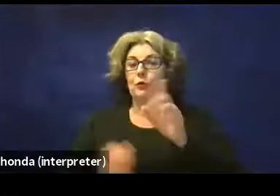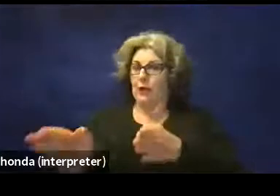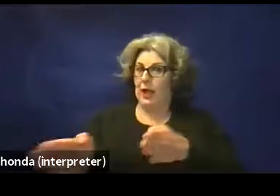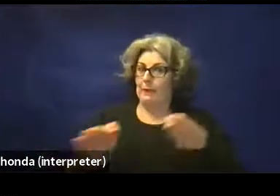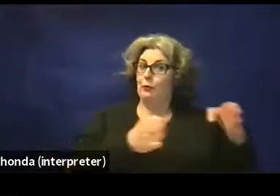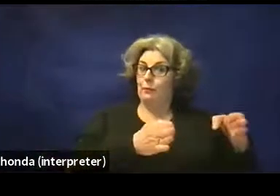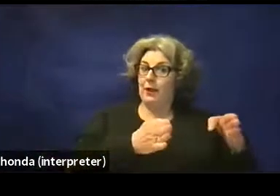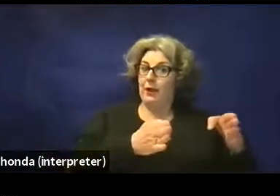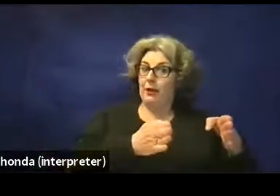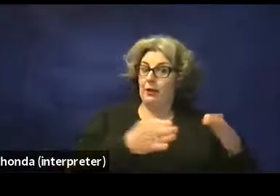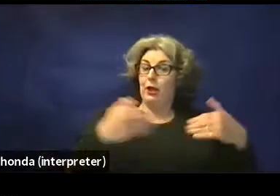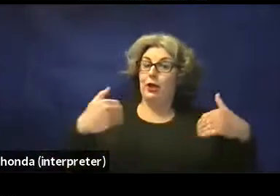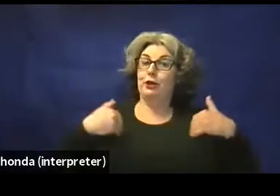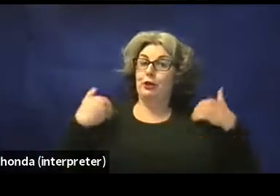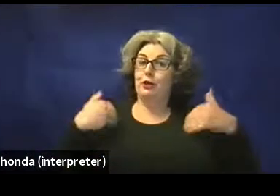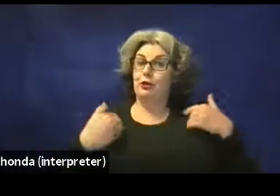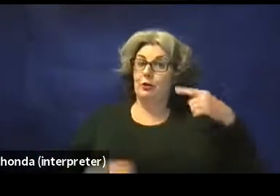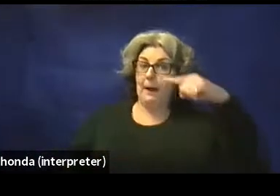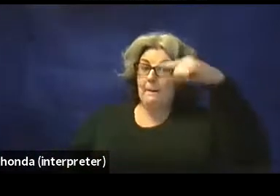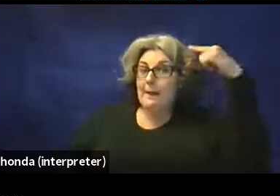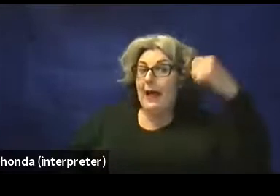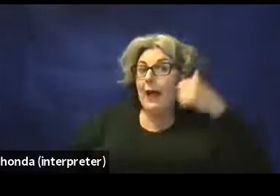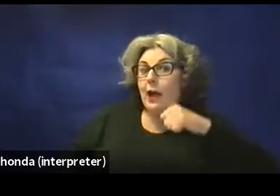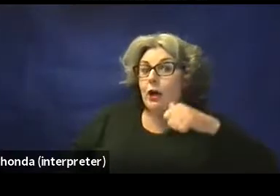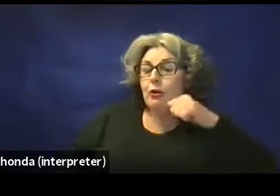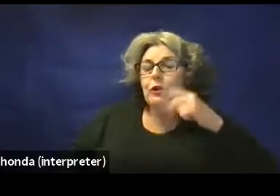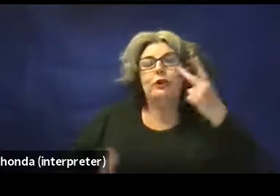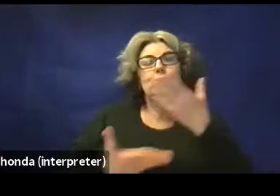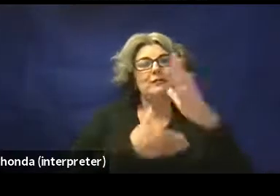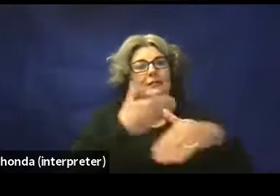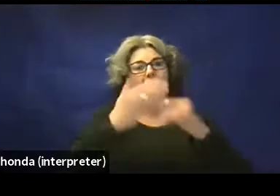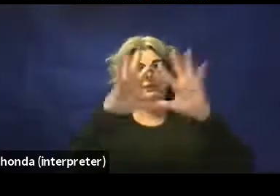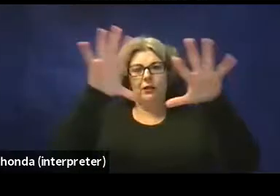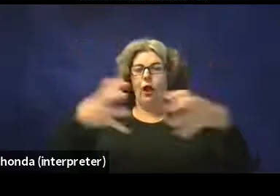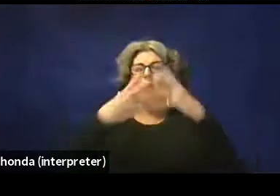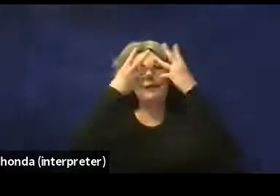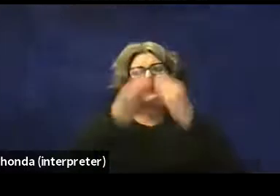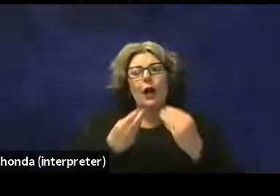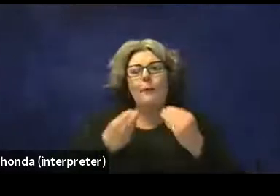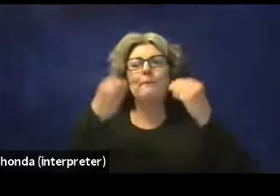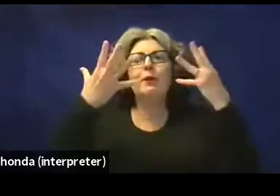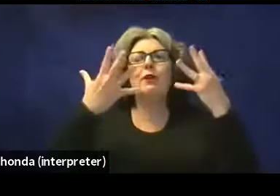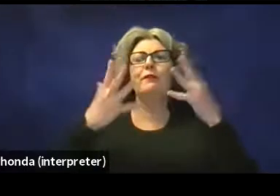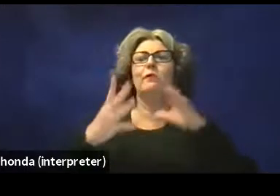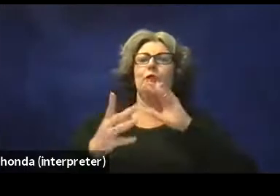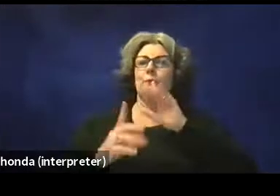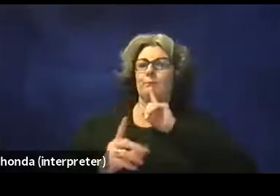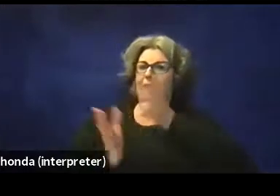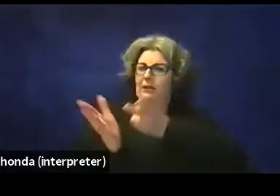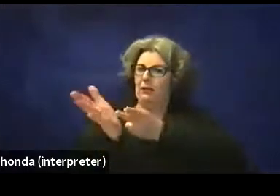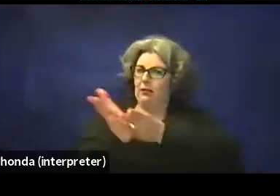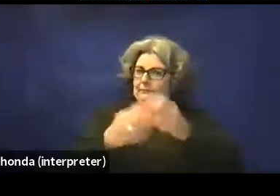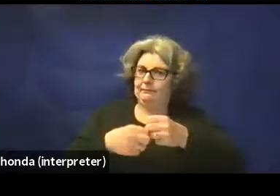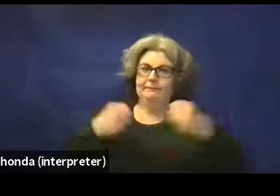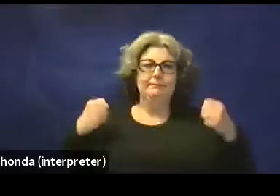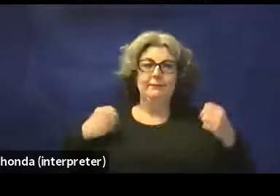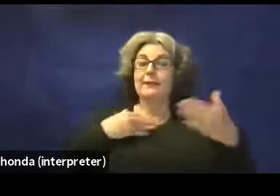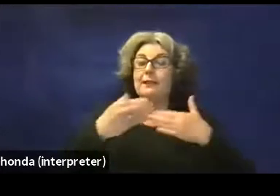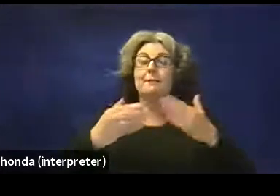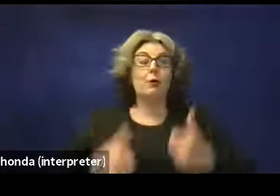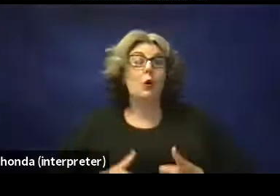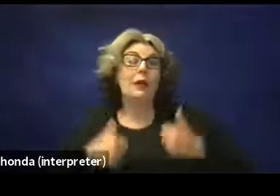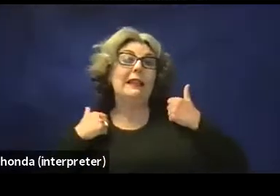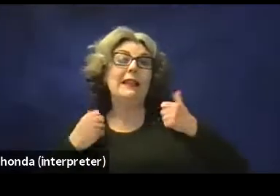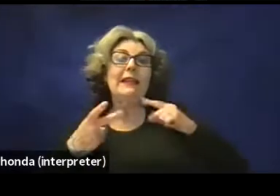prepare you for Black girls, that you see us all in our beautiful, authentic selves, no matter where we